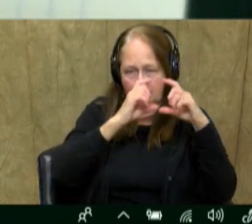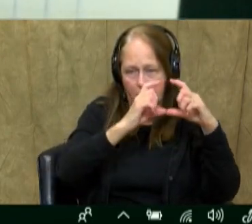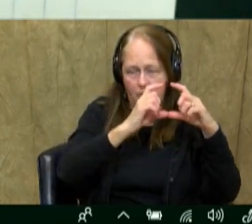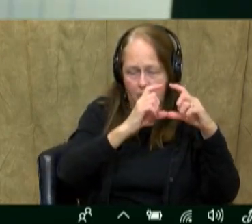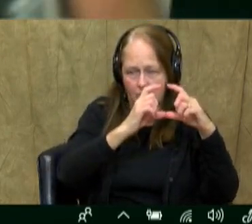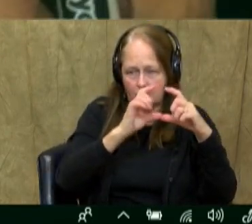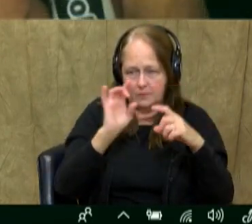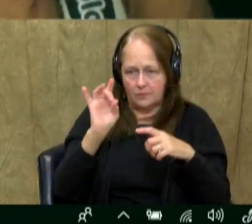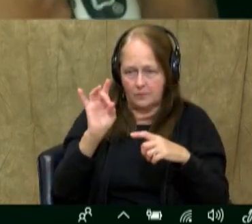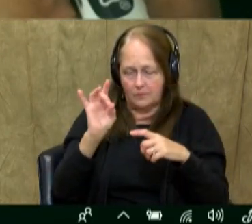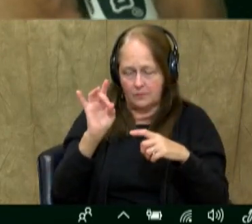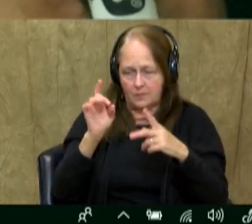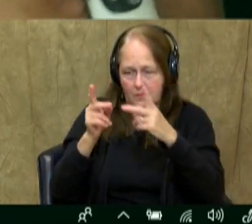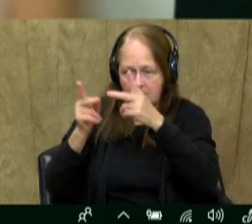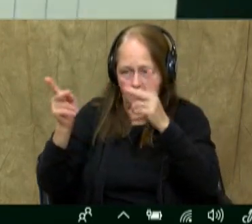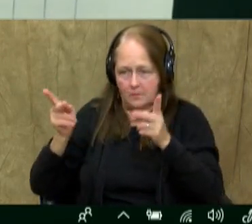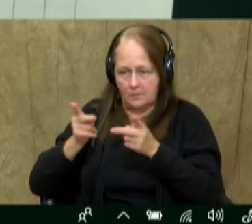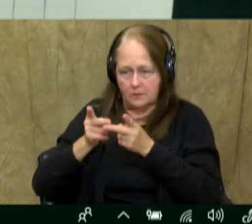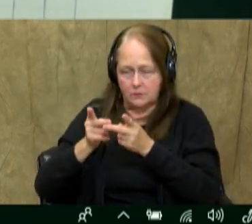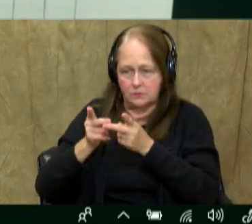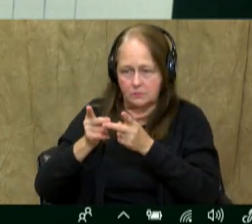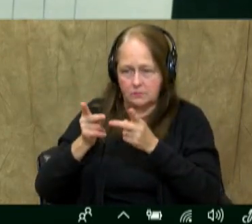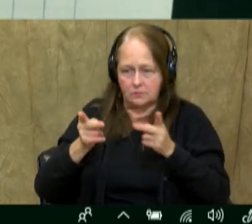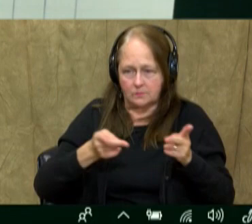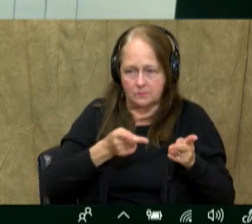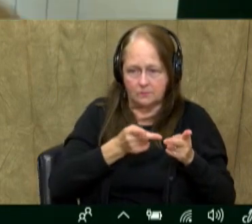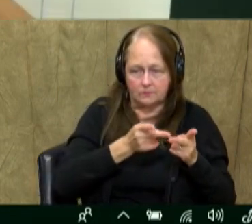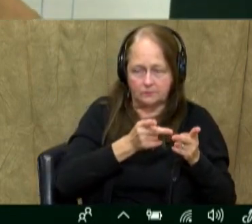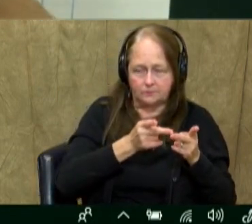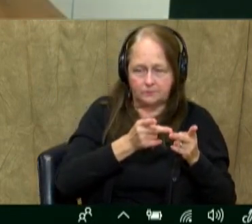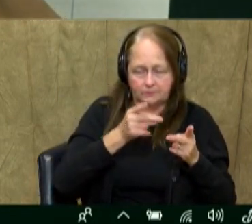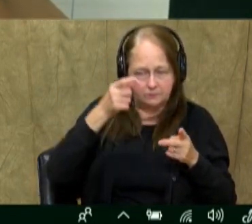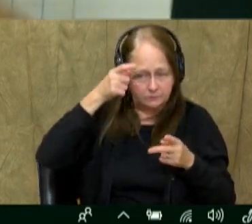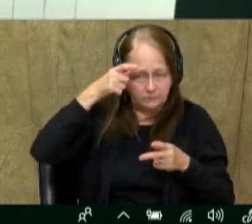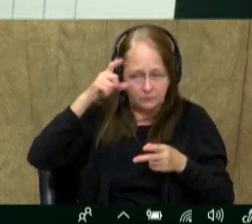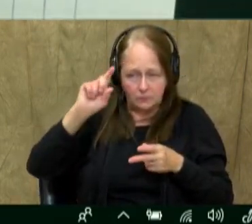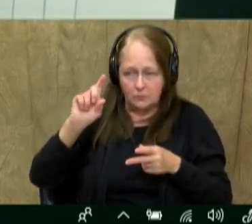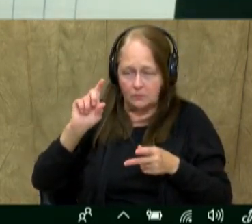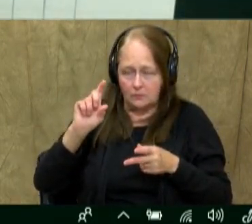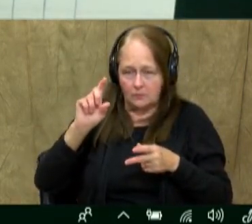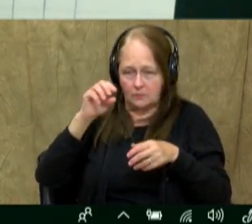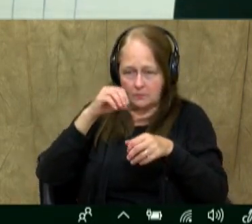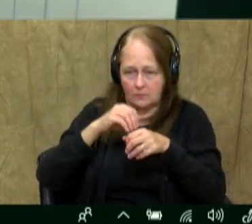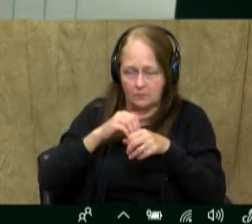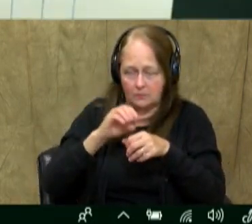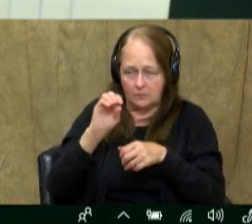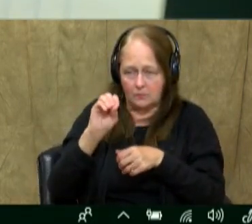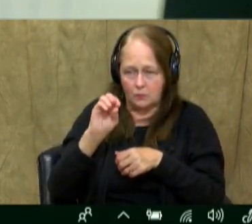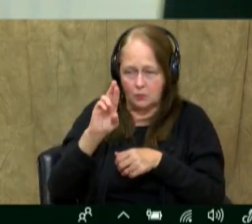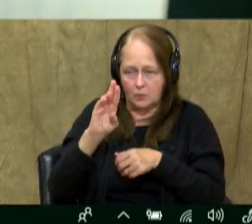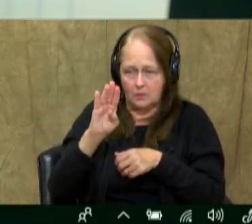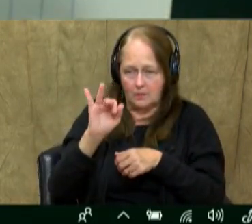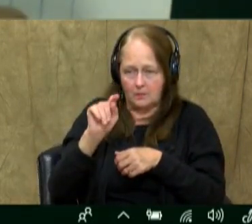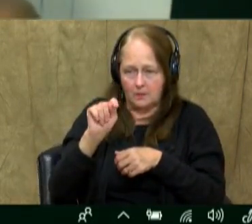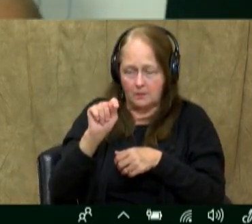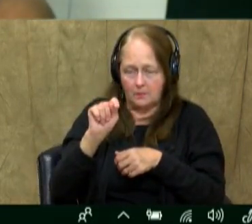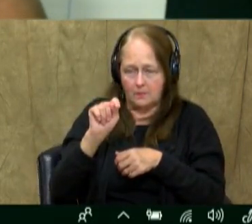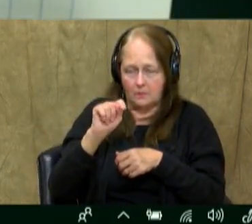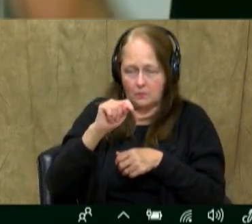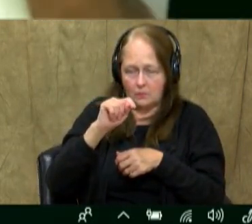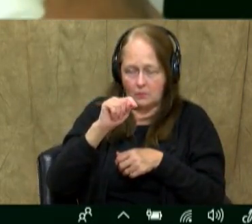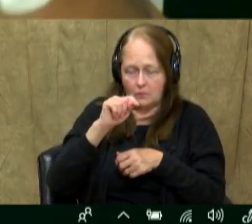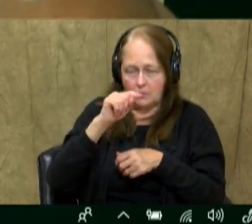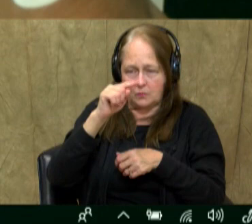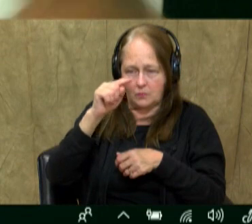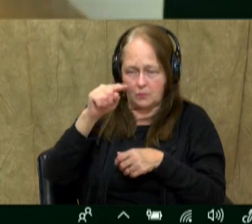the 8 positions of the moon in its orbit